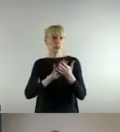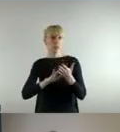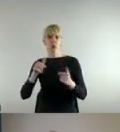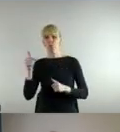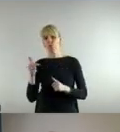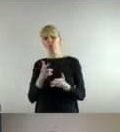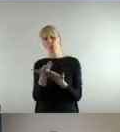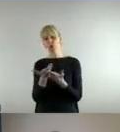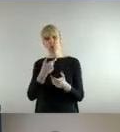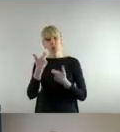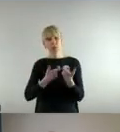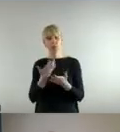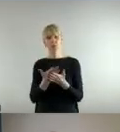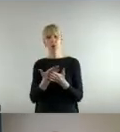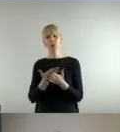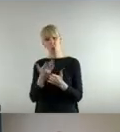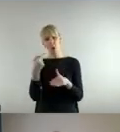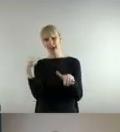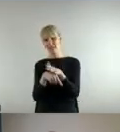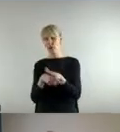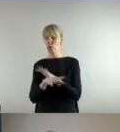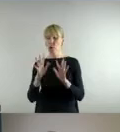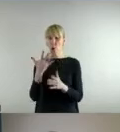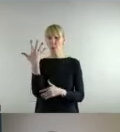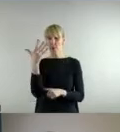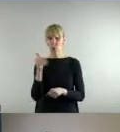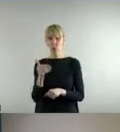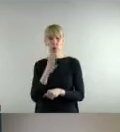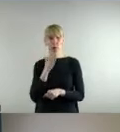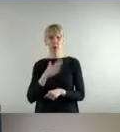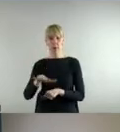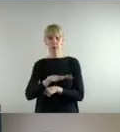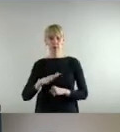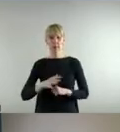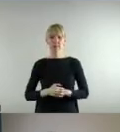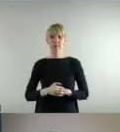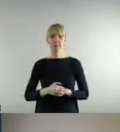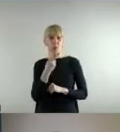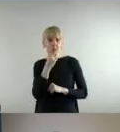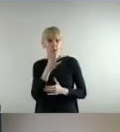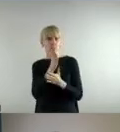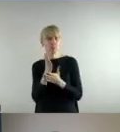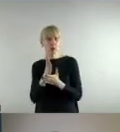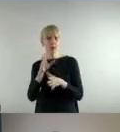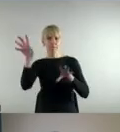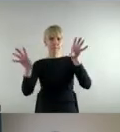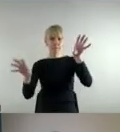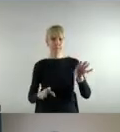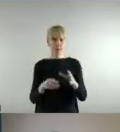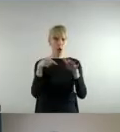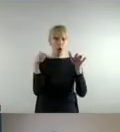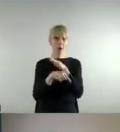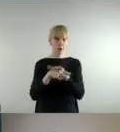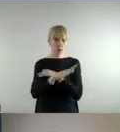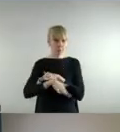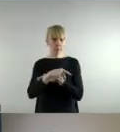And here is a map over evacuated areas in the center of the city of Hønefoss, and the area was evacuated because